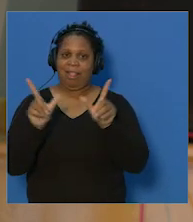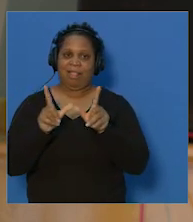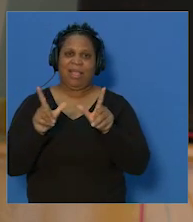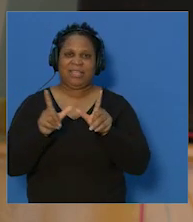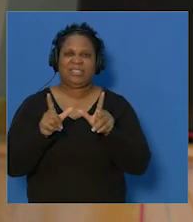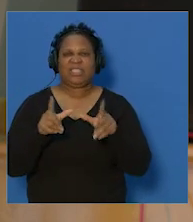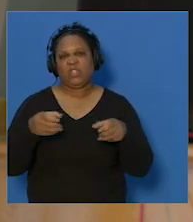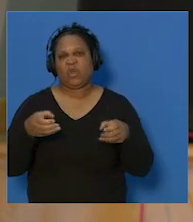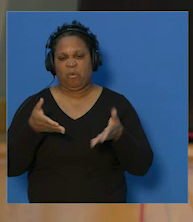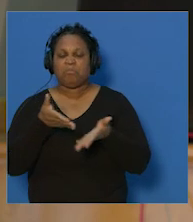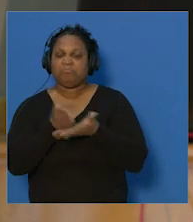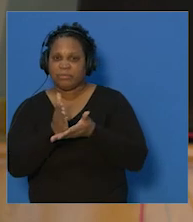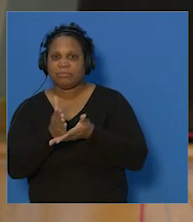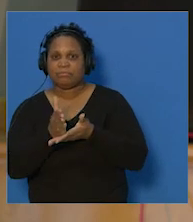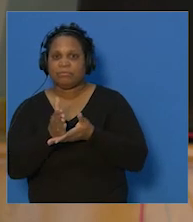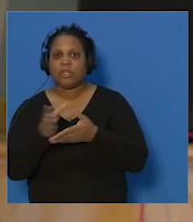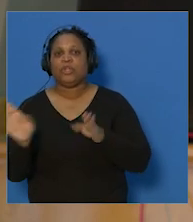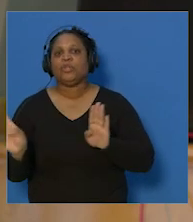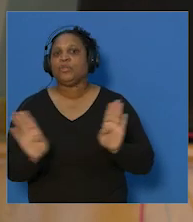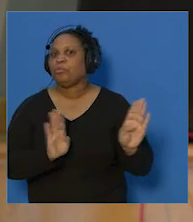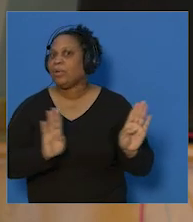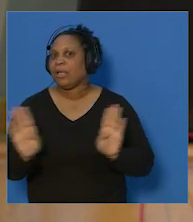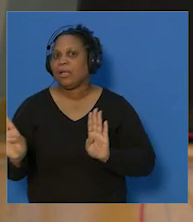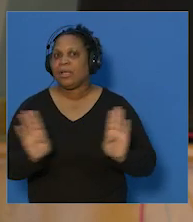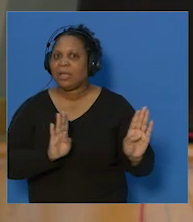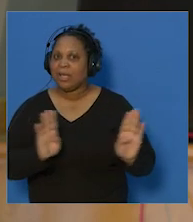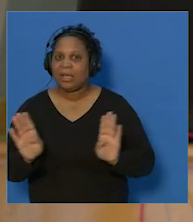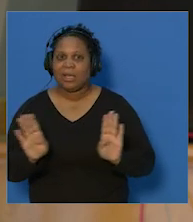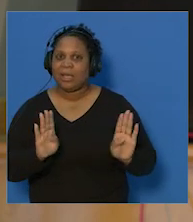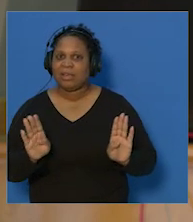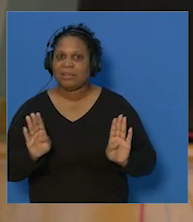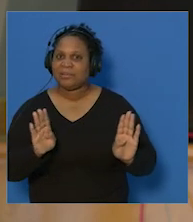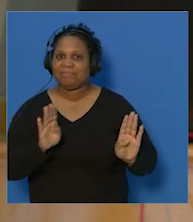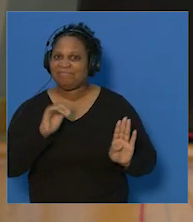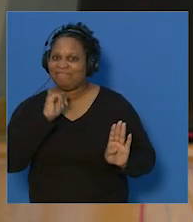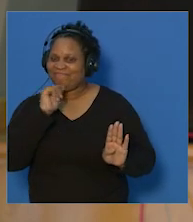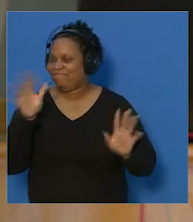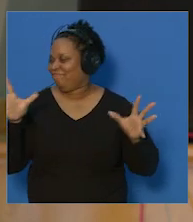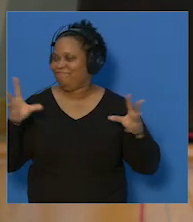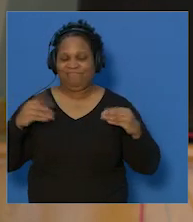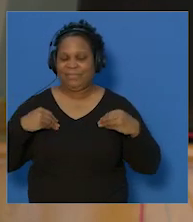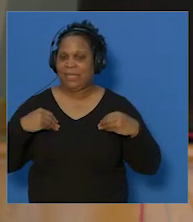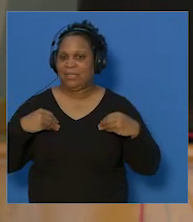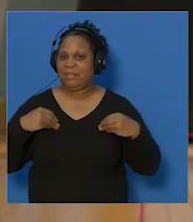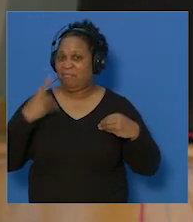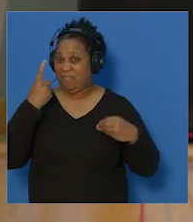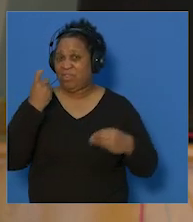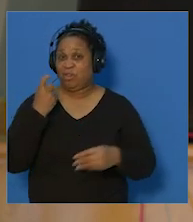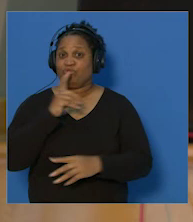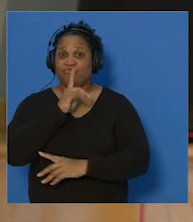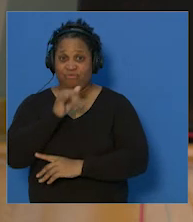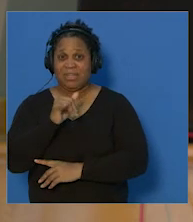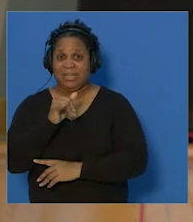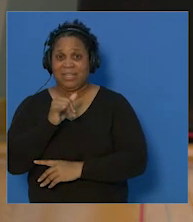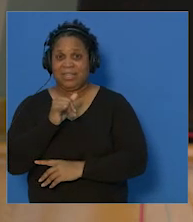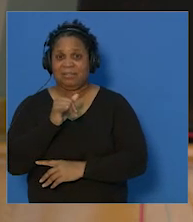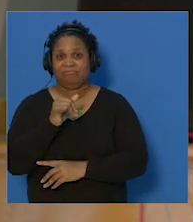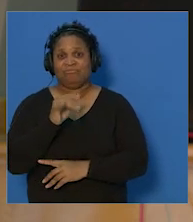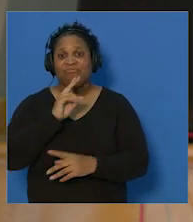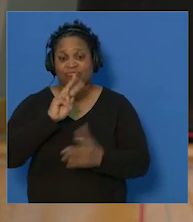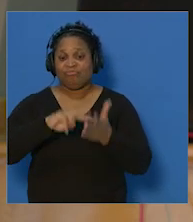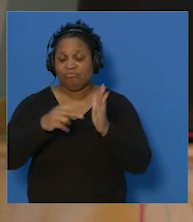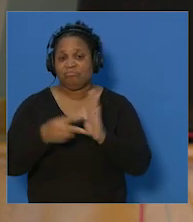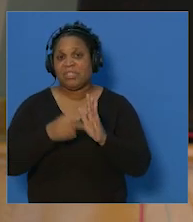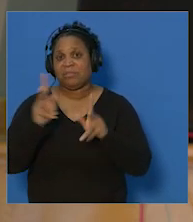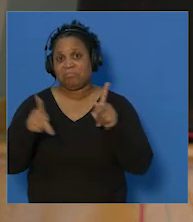to perform in ways that would not necessarily be desirable, particularly because we're talking about people's health and safety.